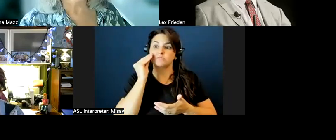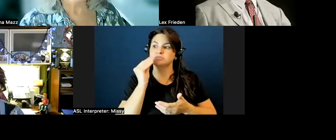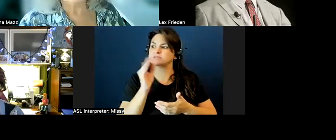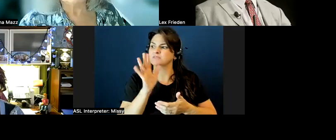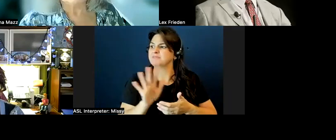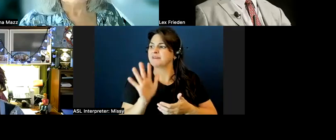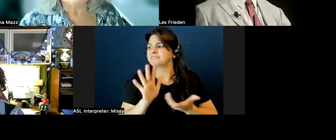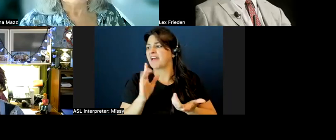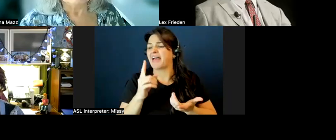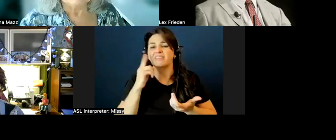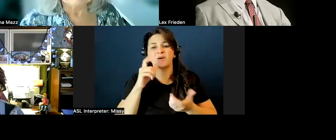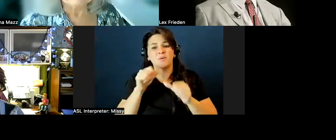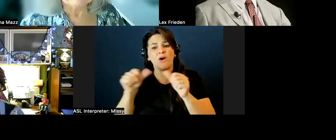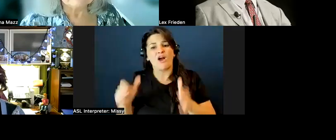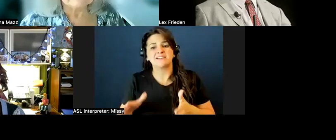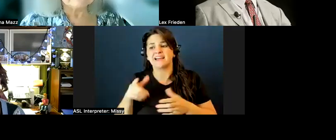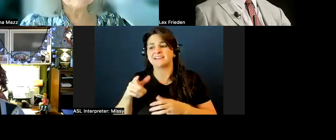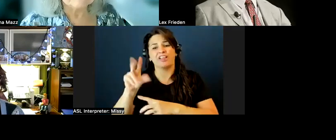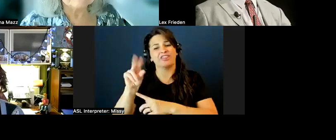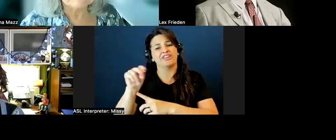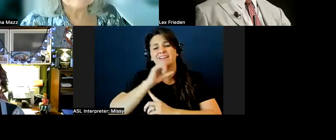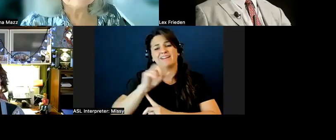somethings, young people who have